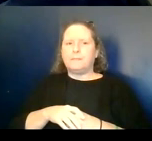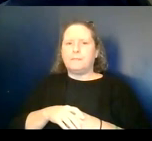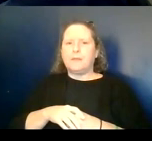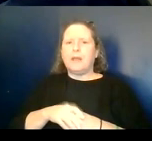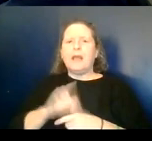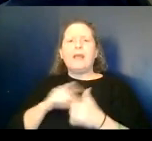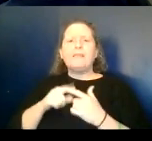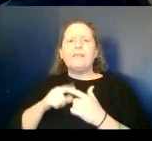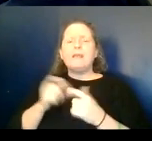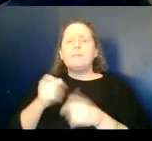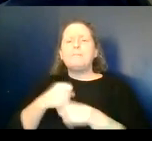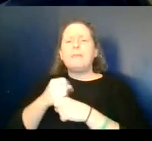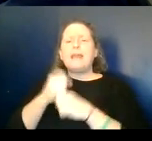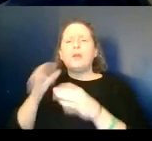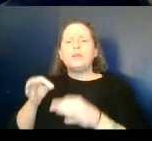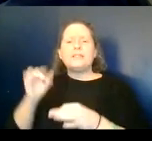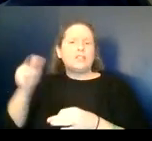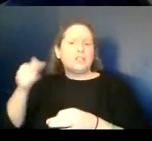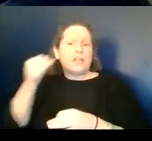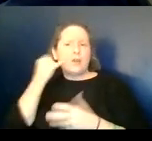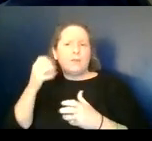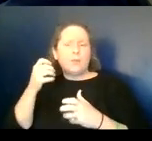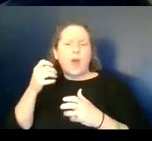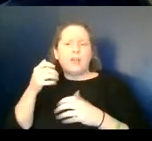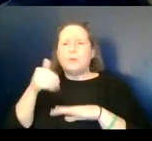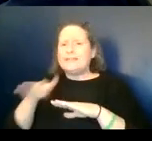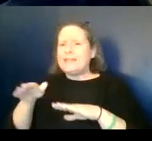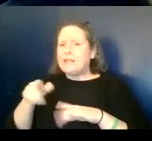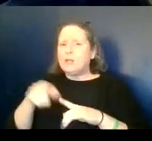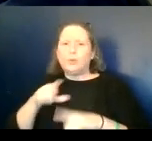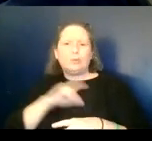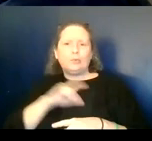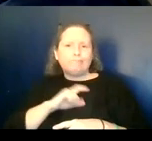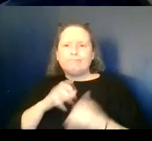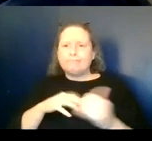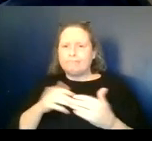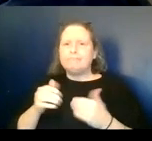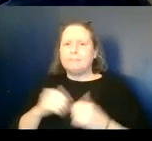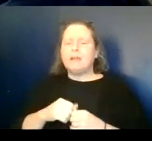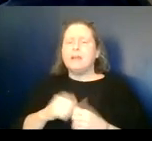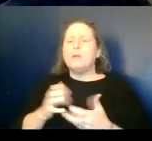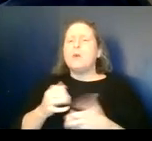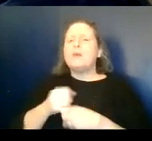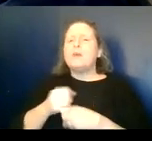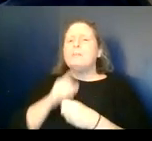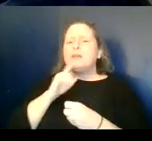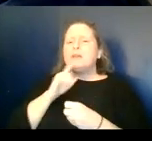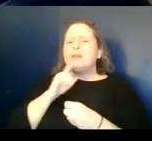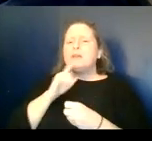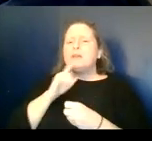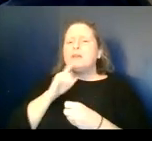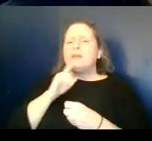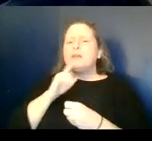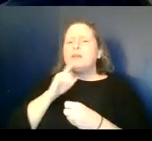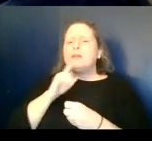later. We really just want to make sure that we get people where they feel supported, and no decisions have